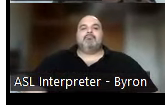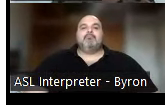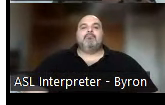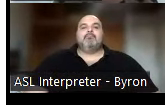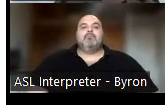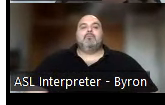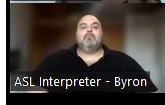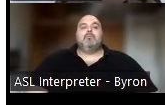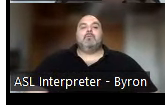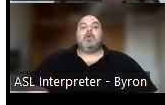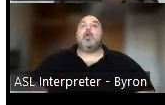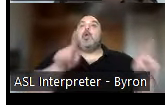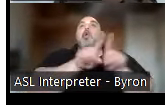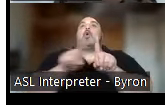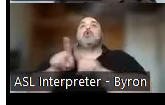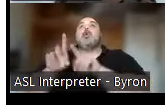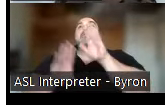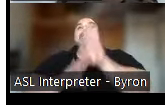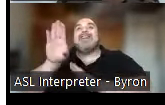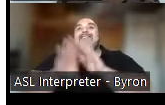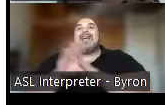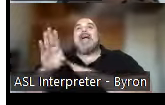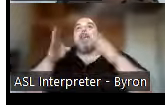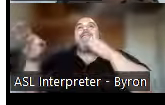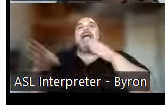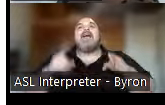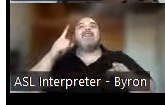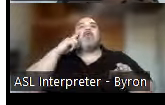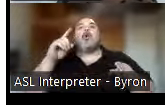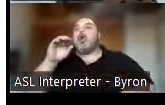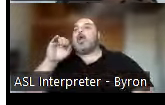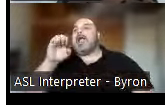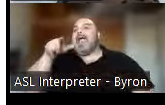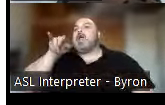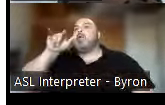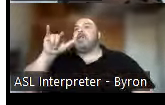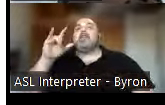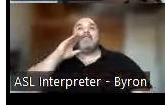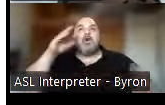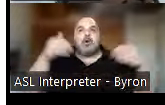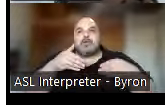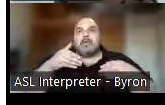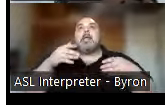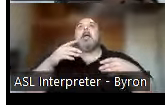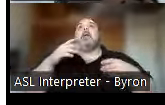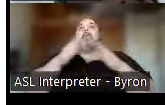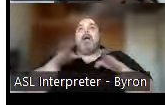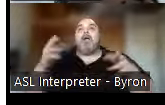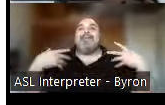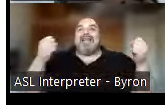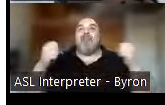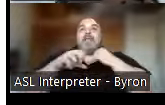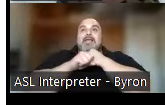We also are working on developing a plan for equity-focused dementia prevention public health campaigns. And so with this, we're really